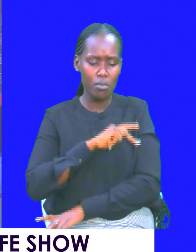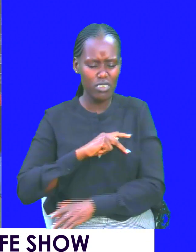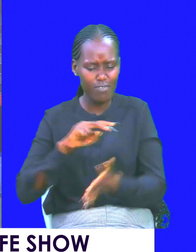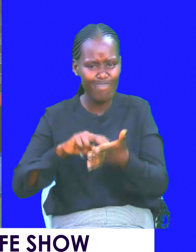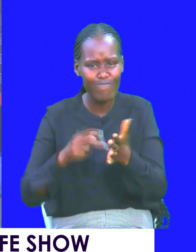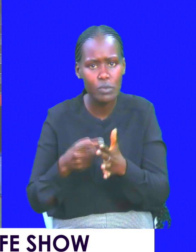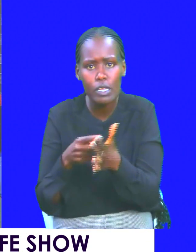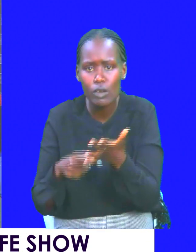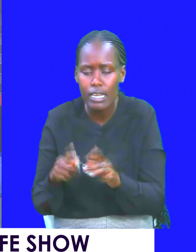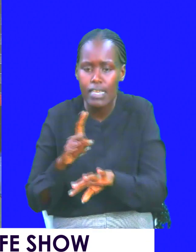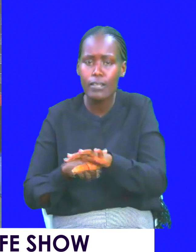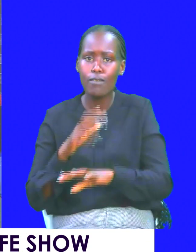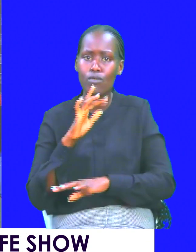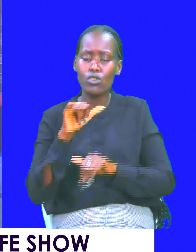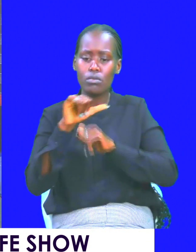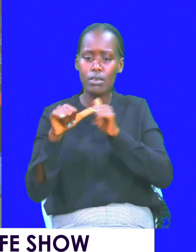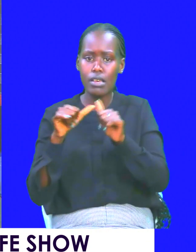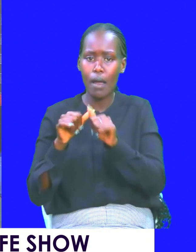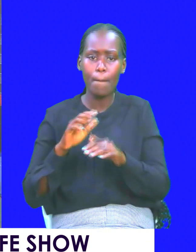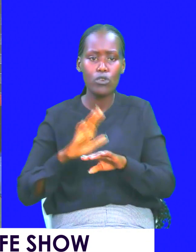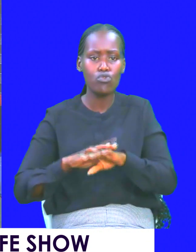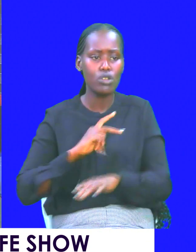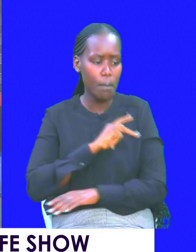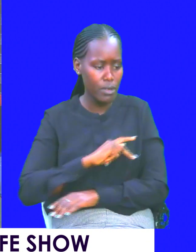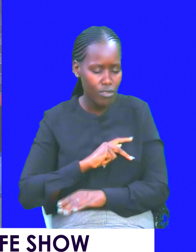When you speak of the word identity, it's very simple.